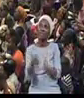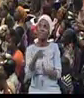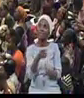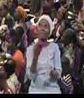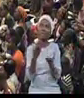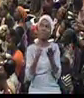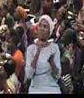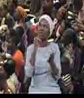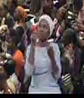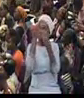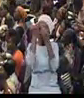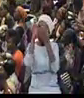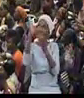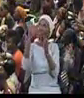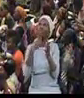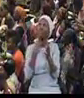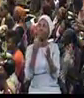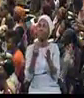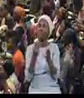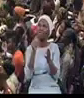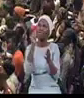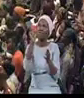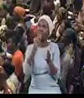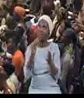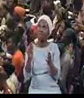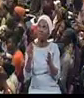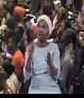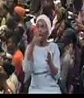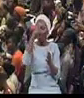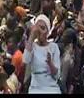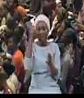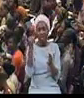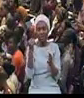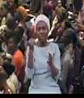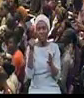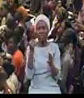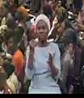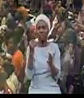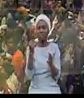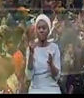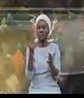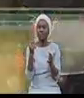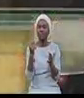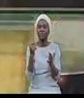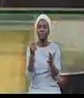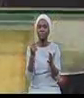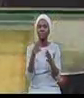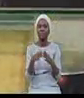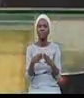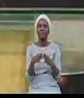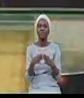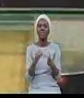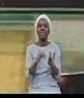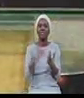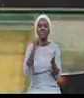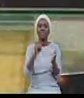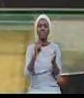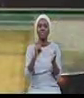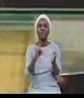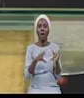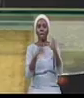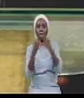obey thy voice. Therefore, the curse is put upon us, and the oath that